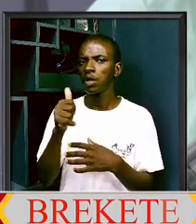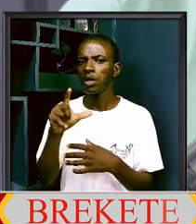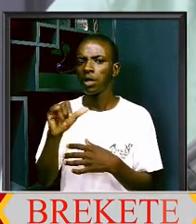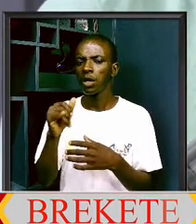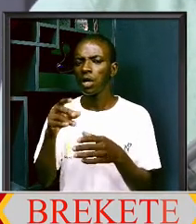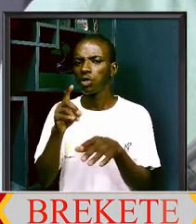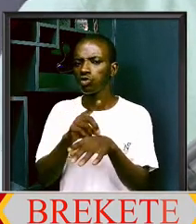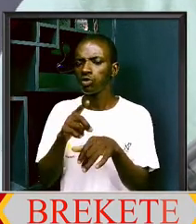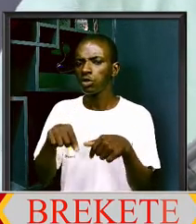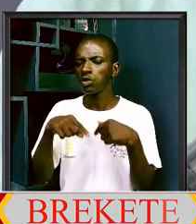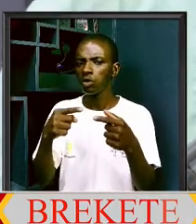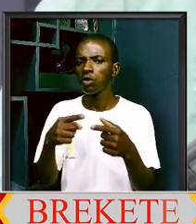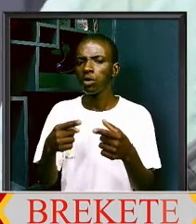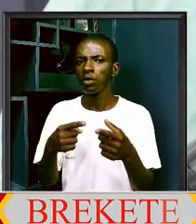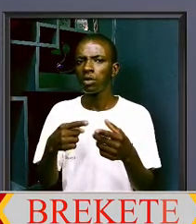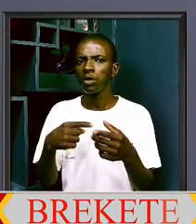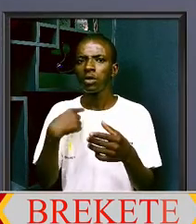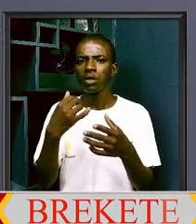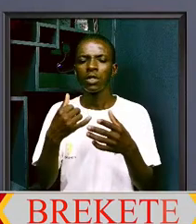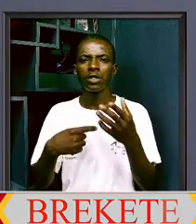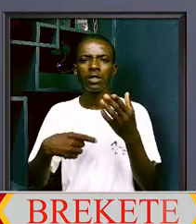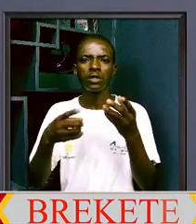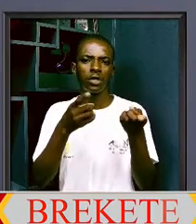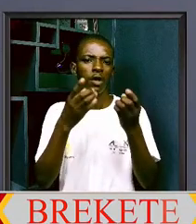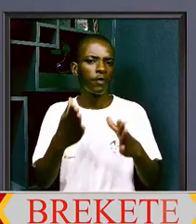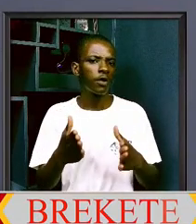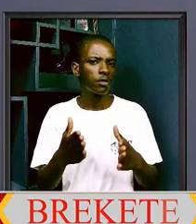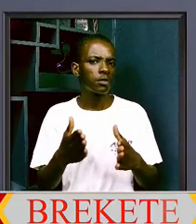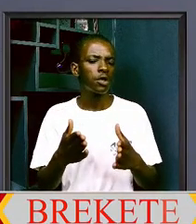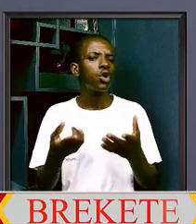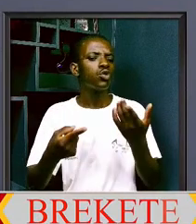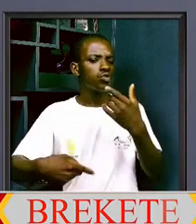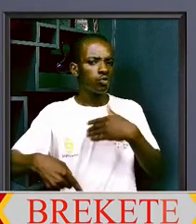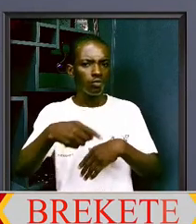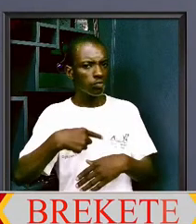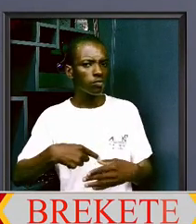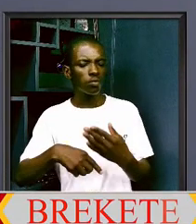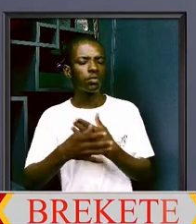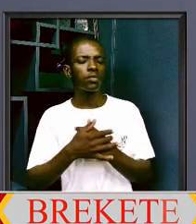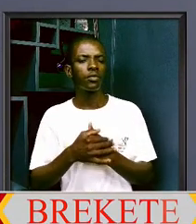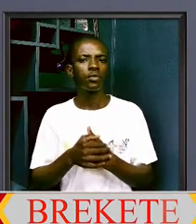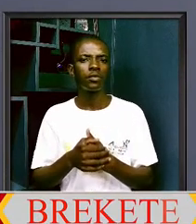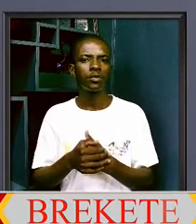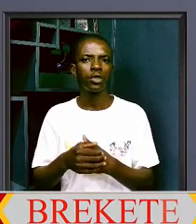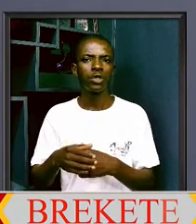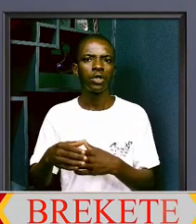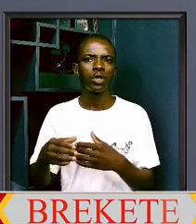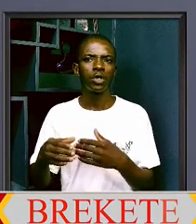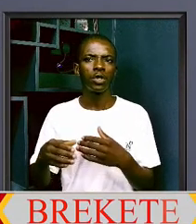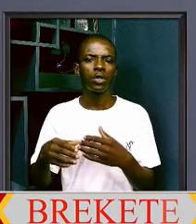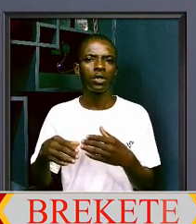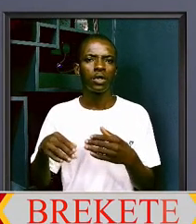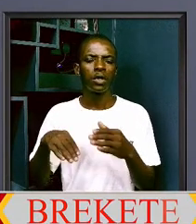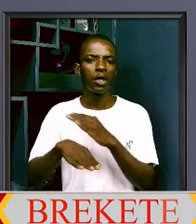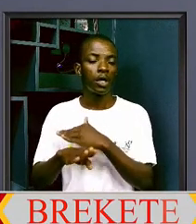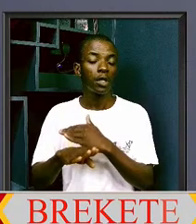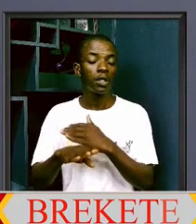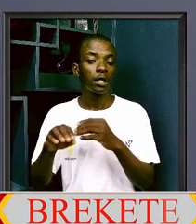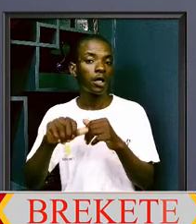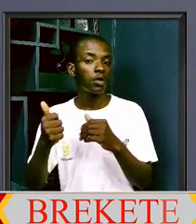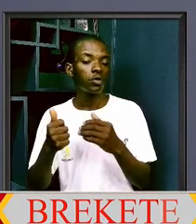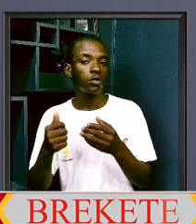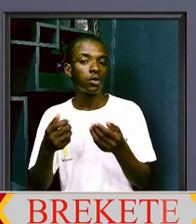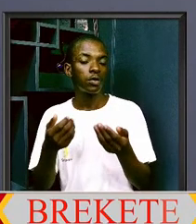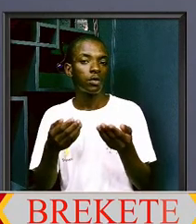peit this man he tell the driver turn now commerci mot he turn enter another mot enter